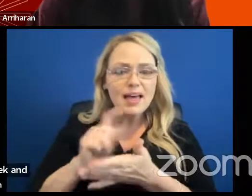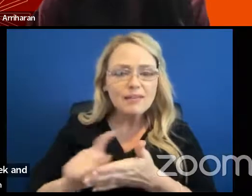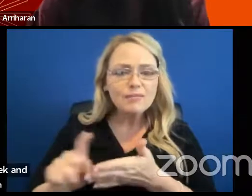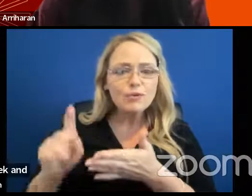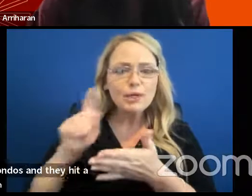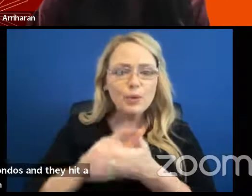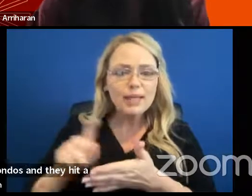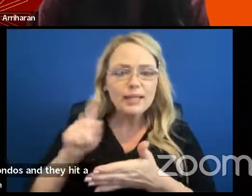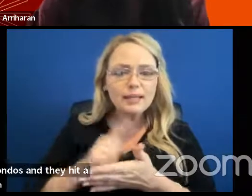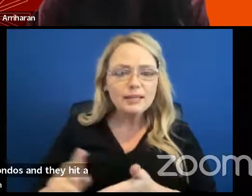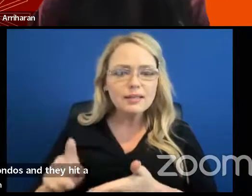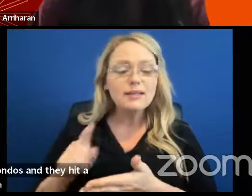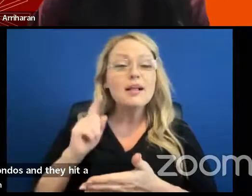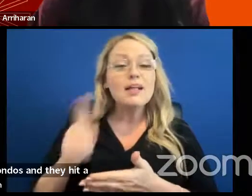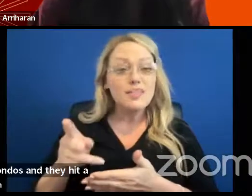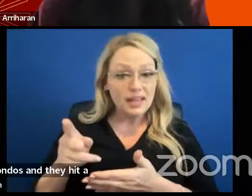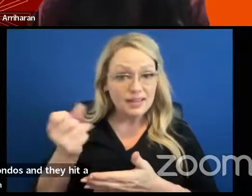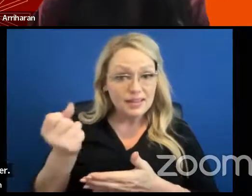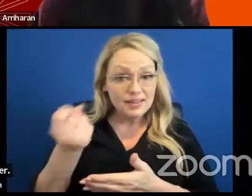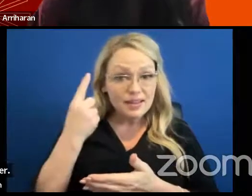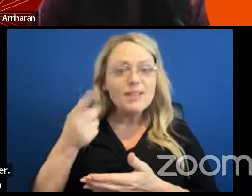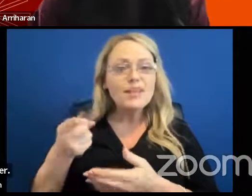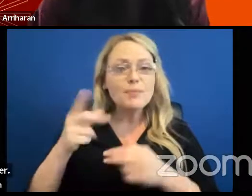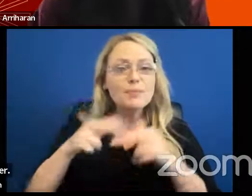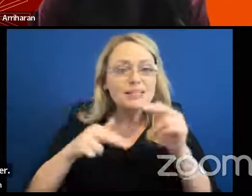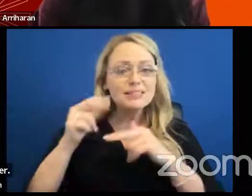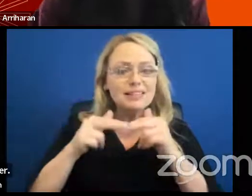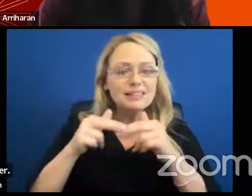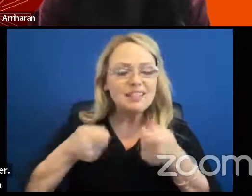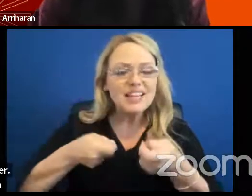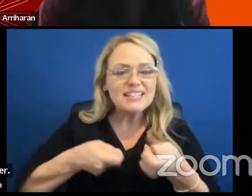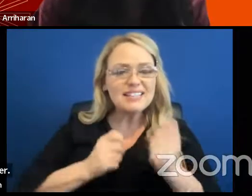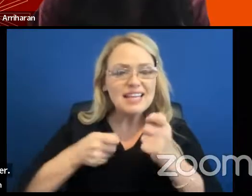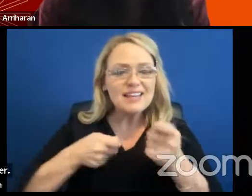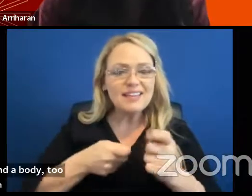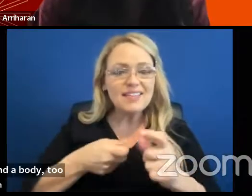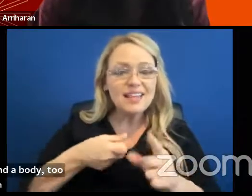her and they say, "We found a body." That is active